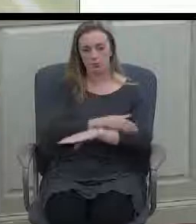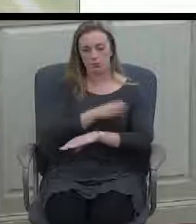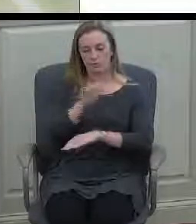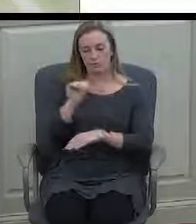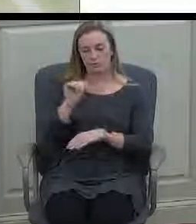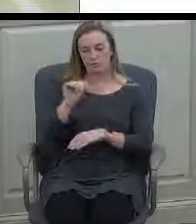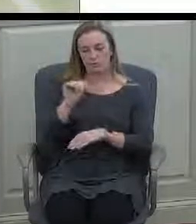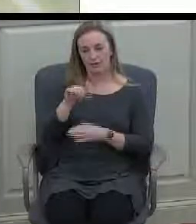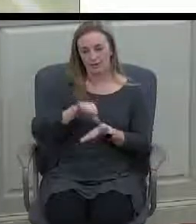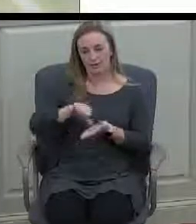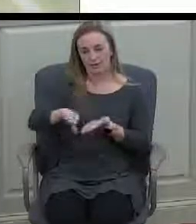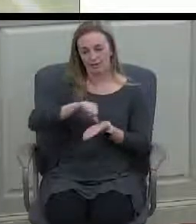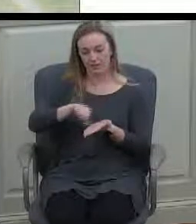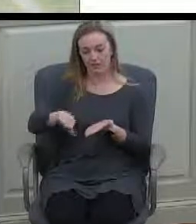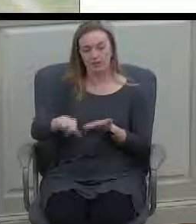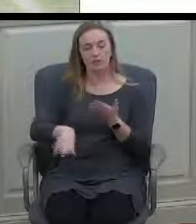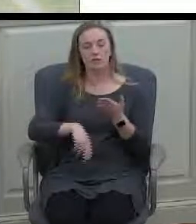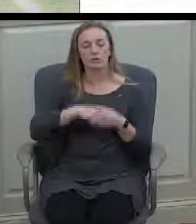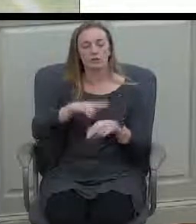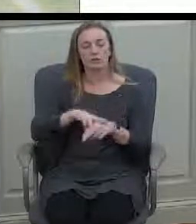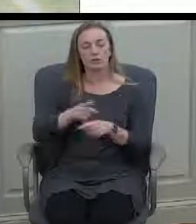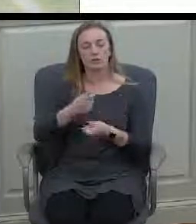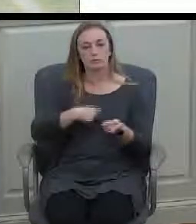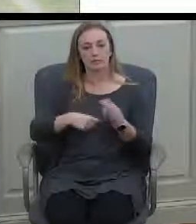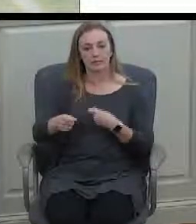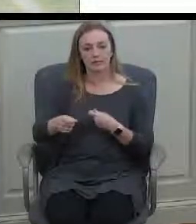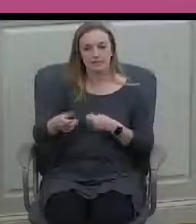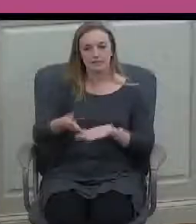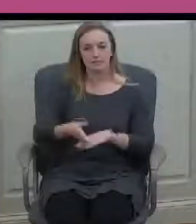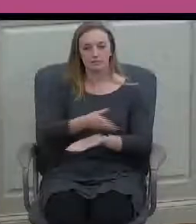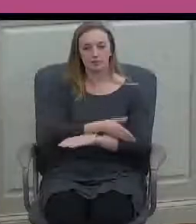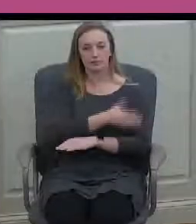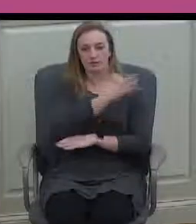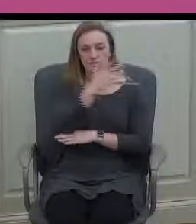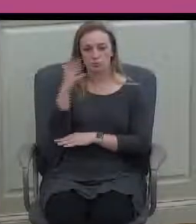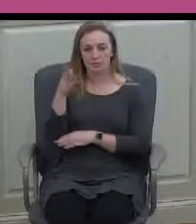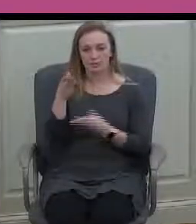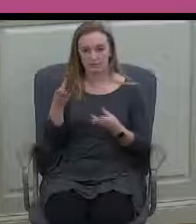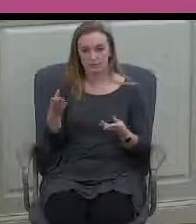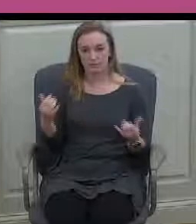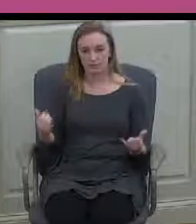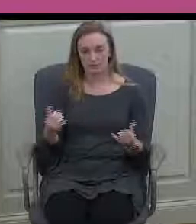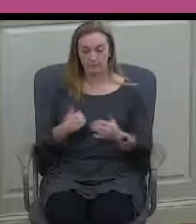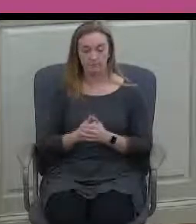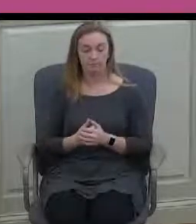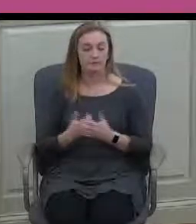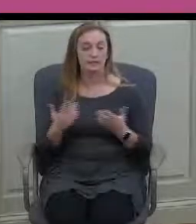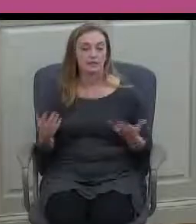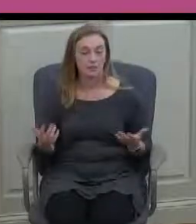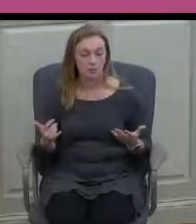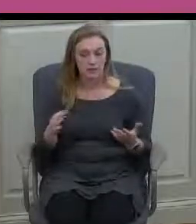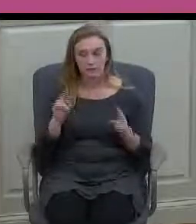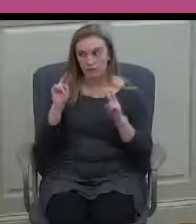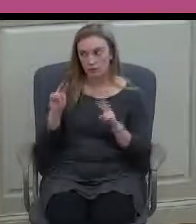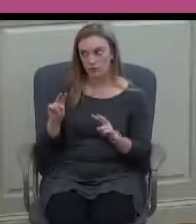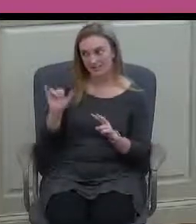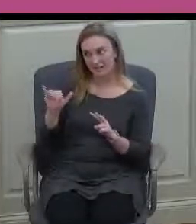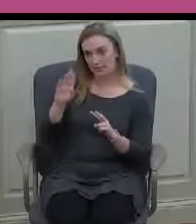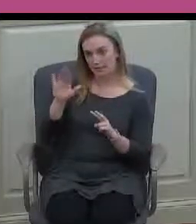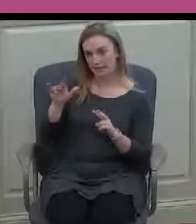course, replacing and improving the tree canopy that's out there. So if we look at this by the